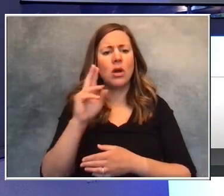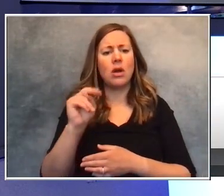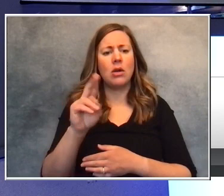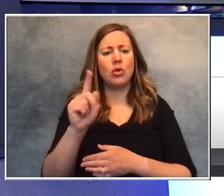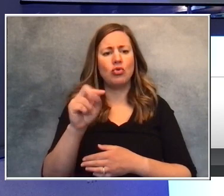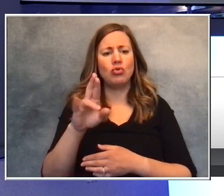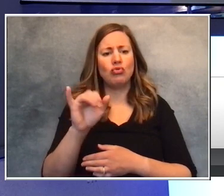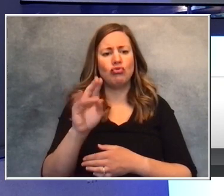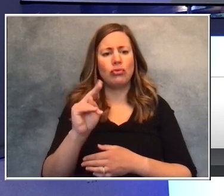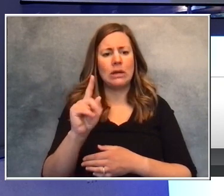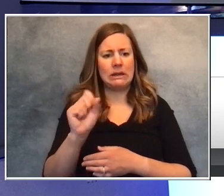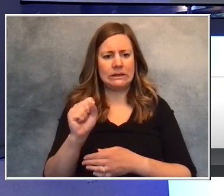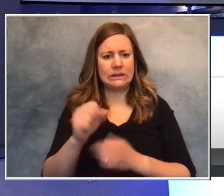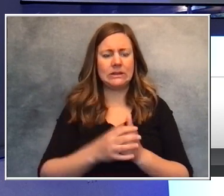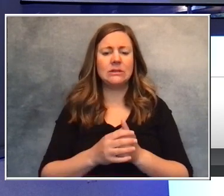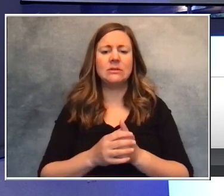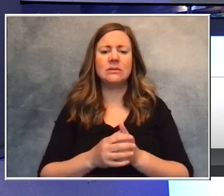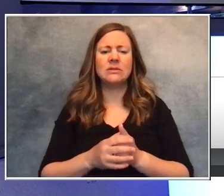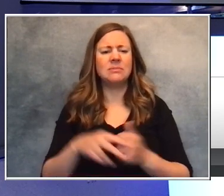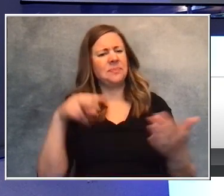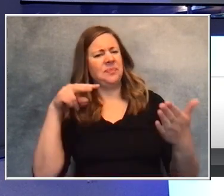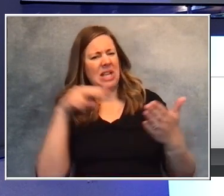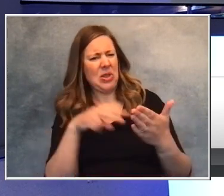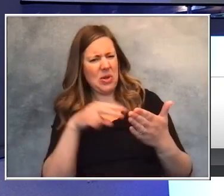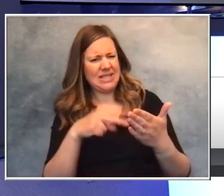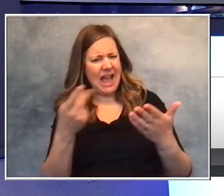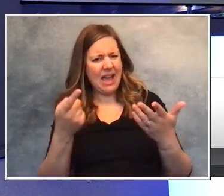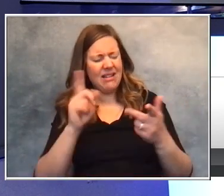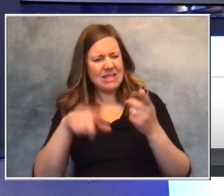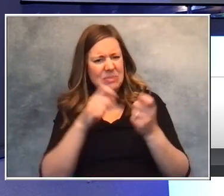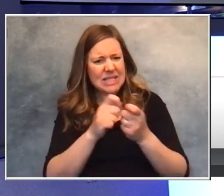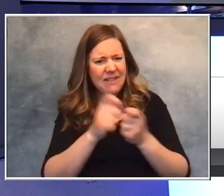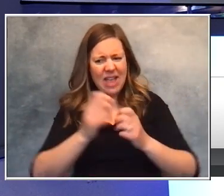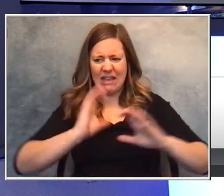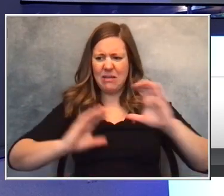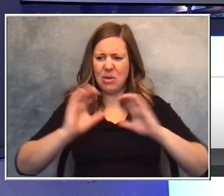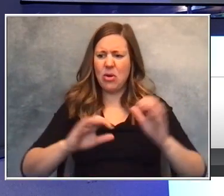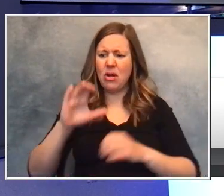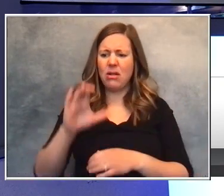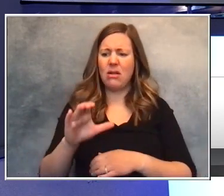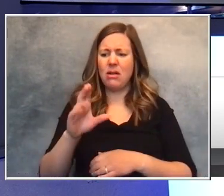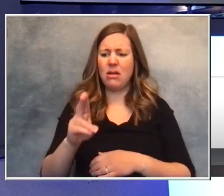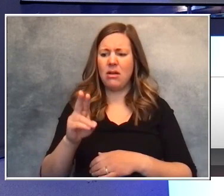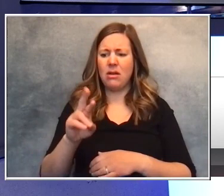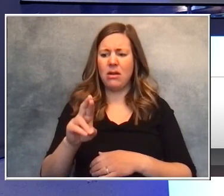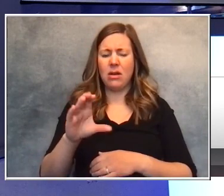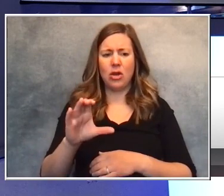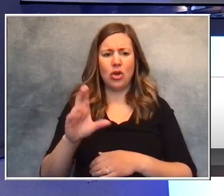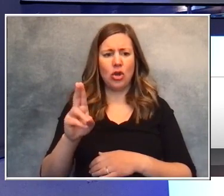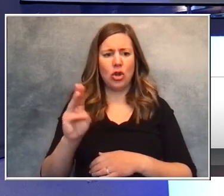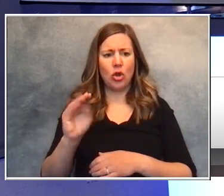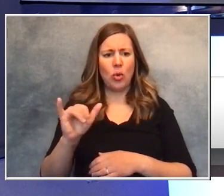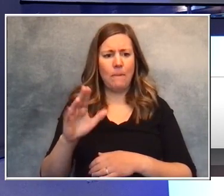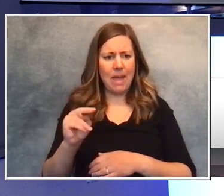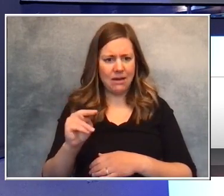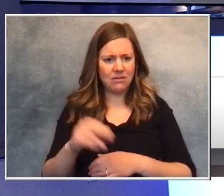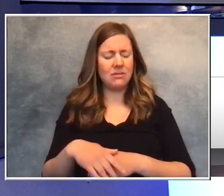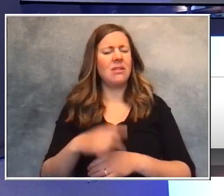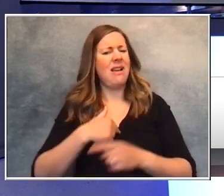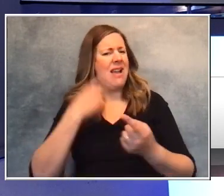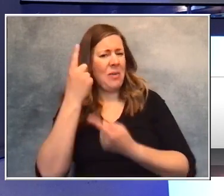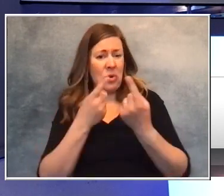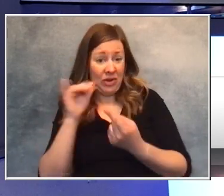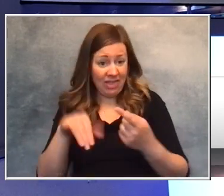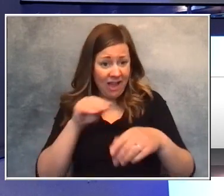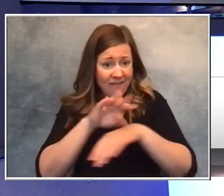the chemical in the spice turmeric. Yeah. It asked, does it impact inflammation in post-COVID patients? Now, listen, I've been in medicine approximately